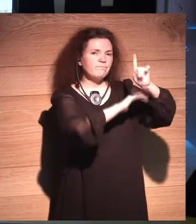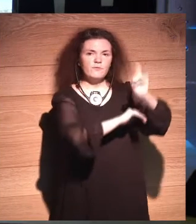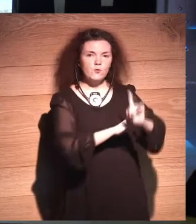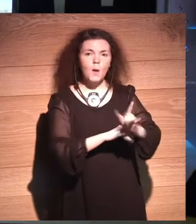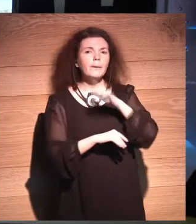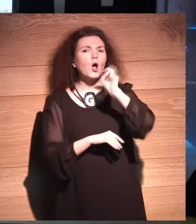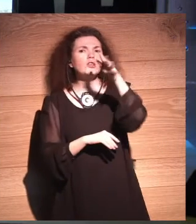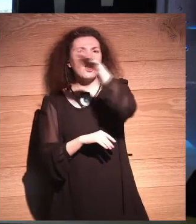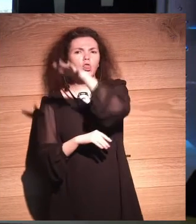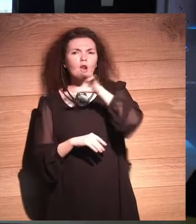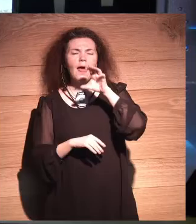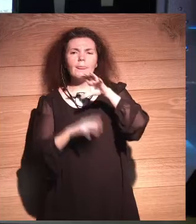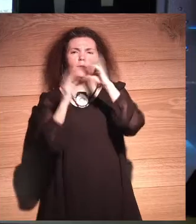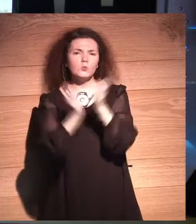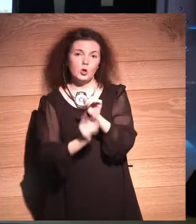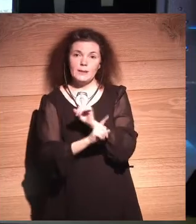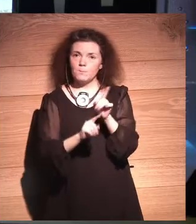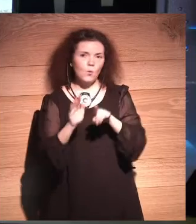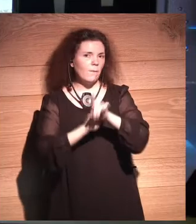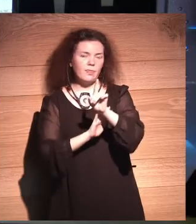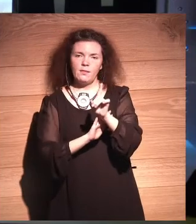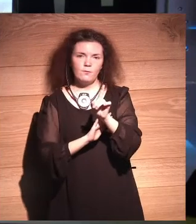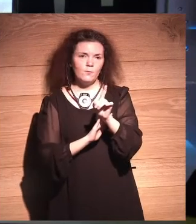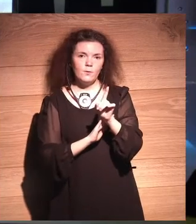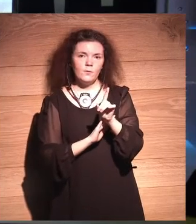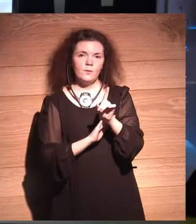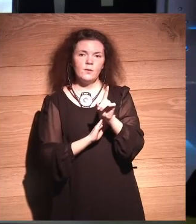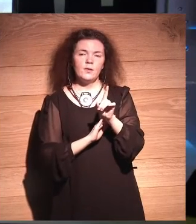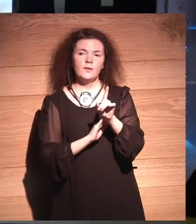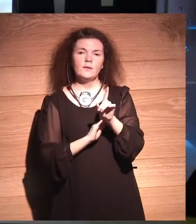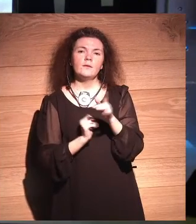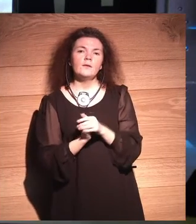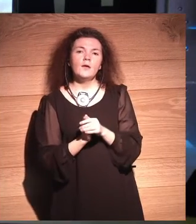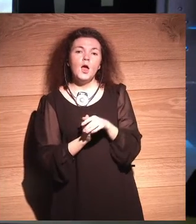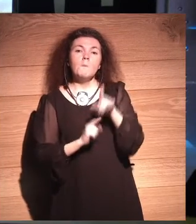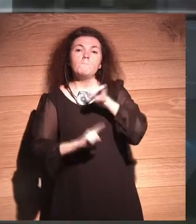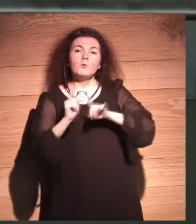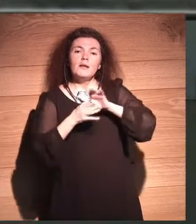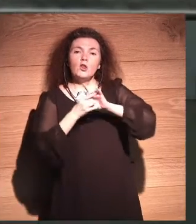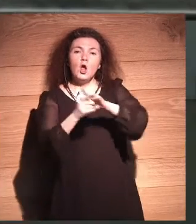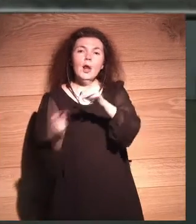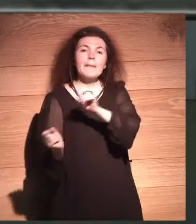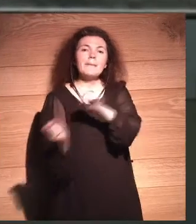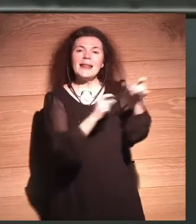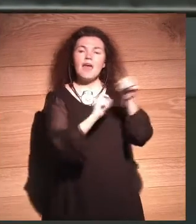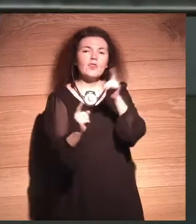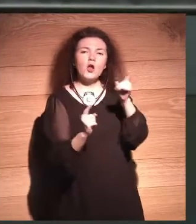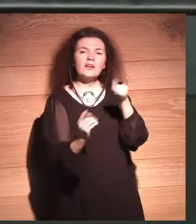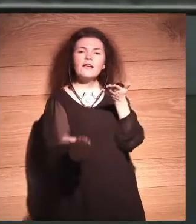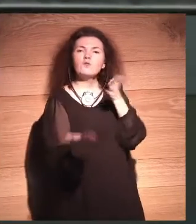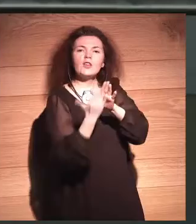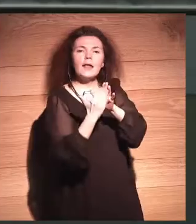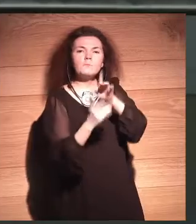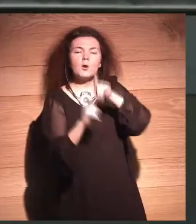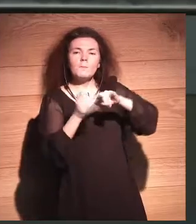about how to deal with the hard issue of immigration. On climate change, the most important perhaps issue of our time,